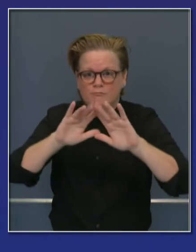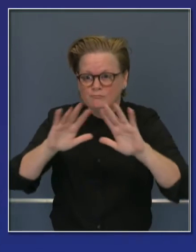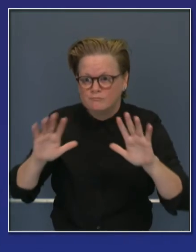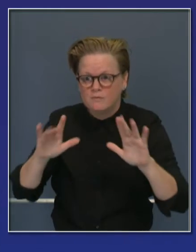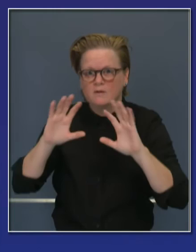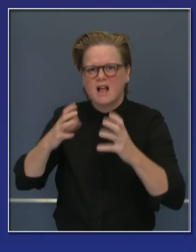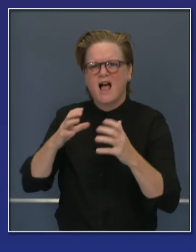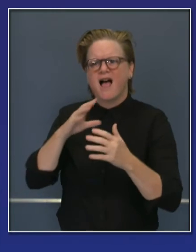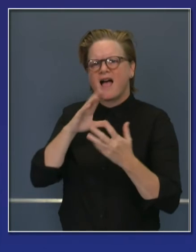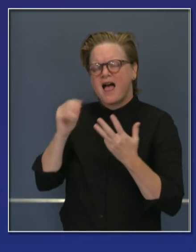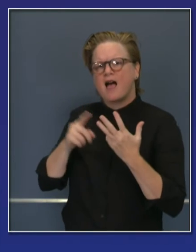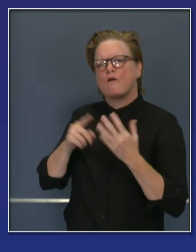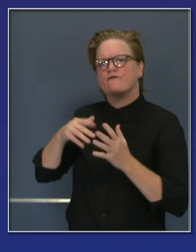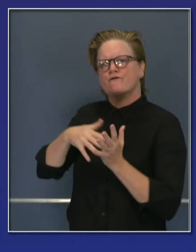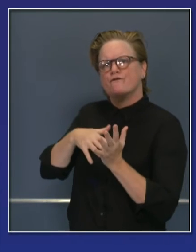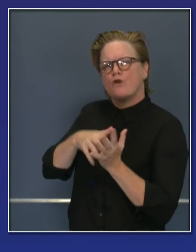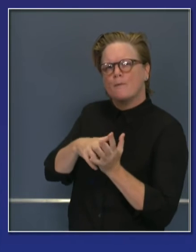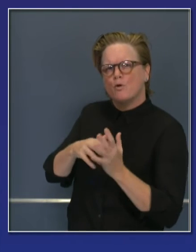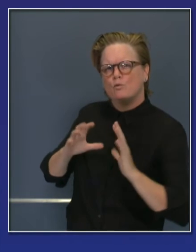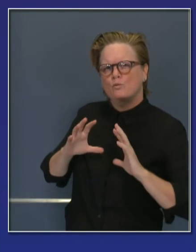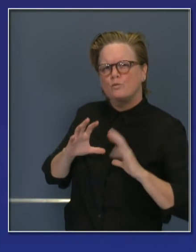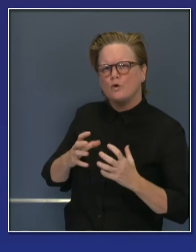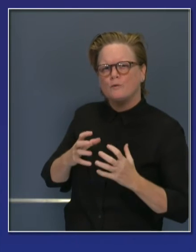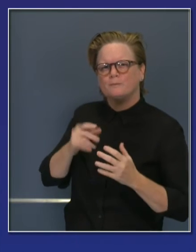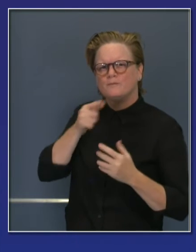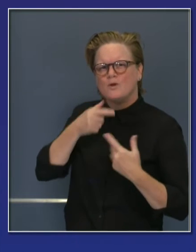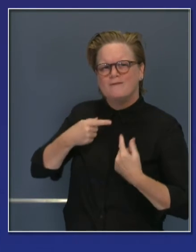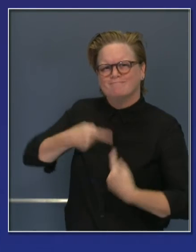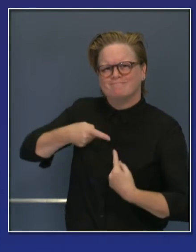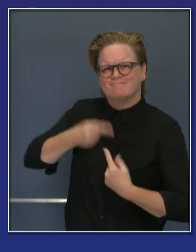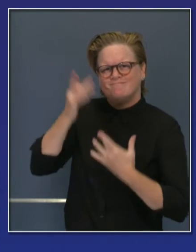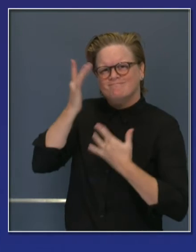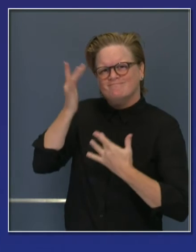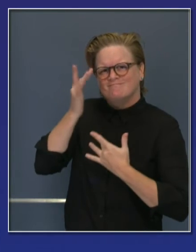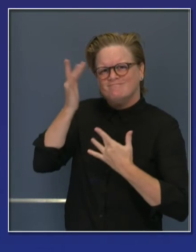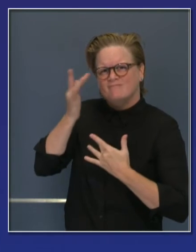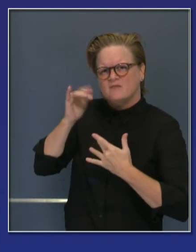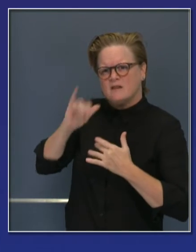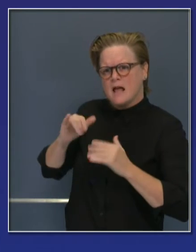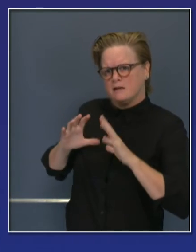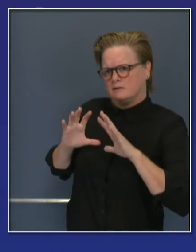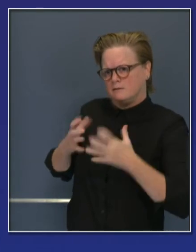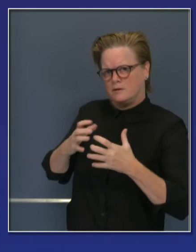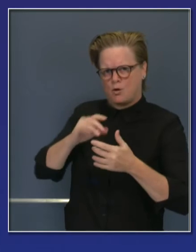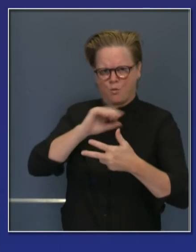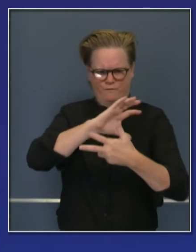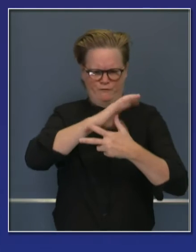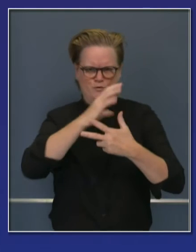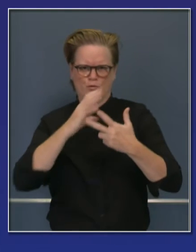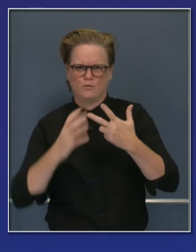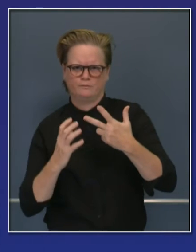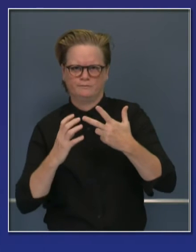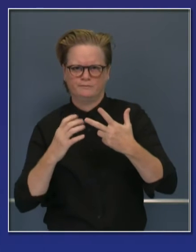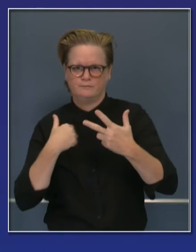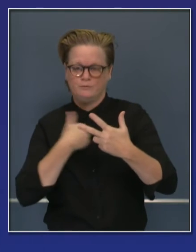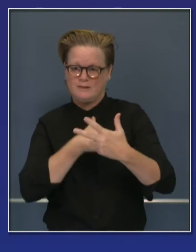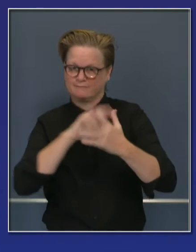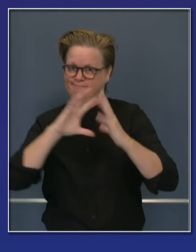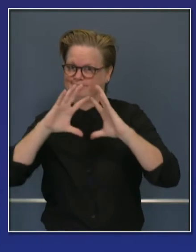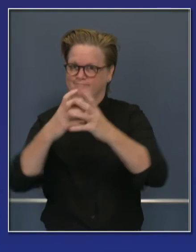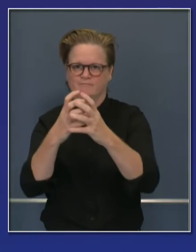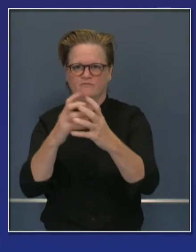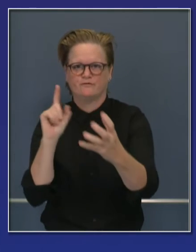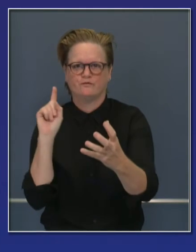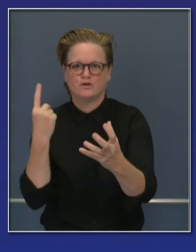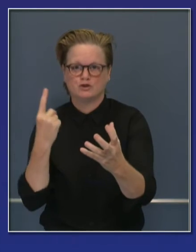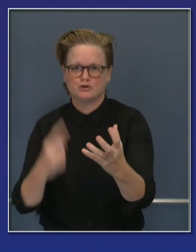and the majority of Californians. So that's phase one of our planning. Let's get underneath that a little bit more and